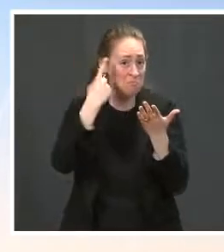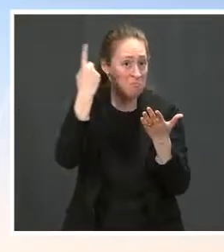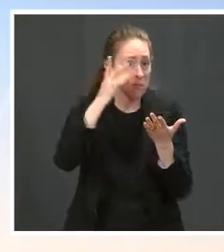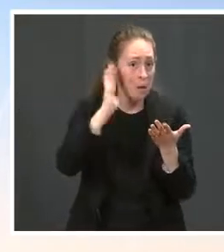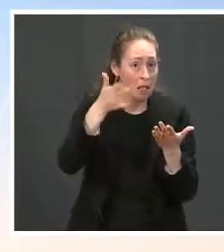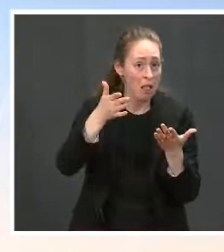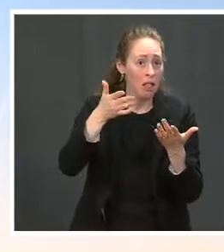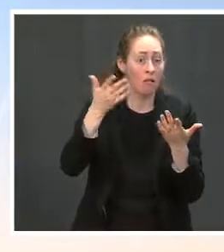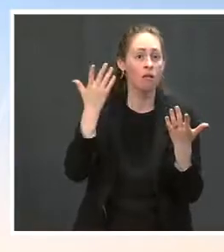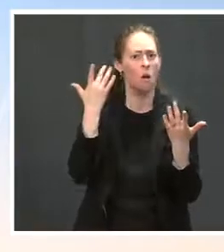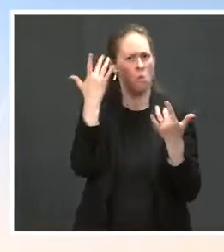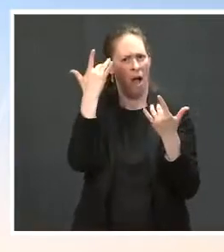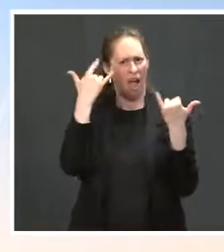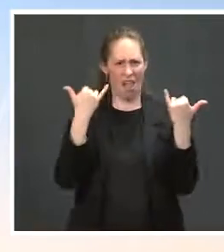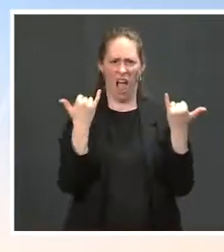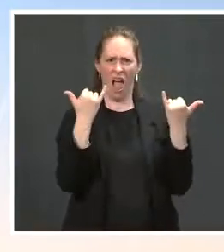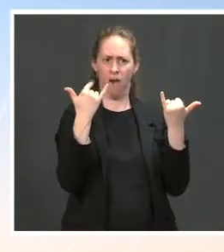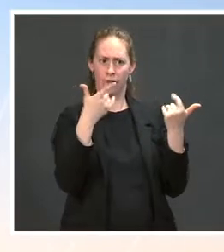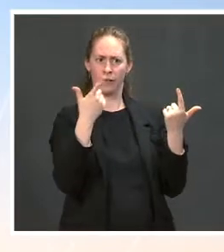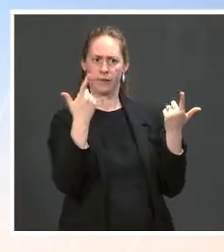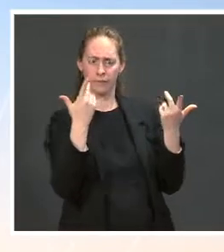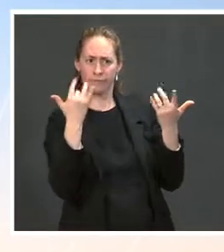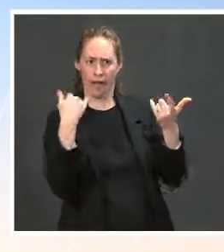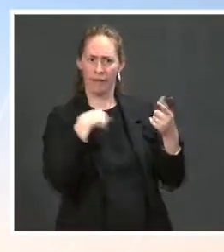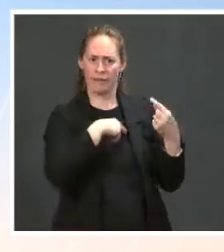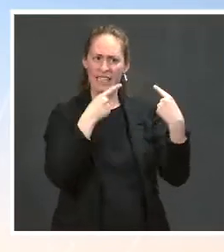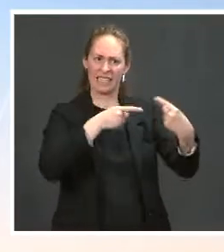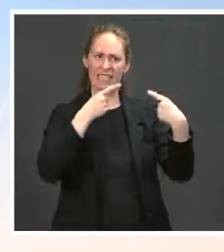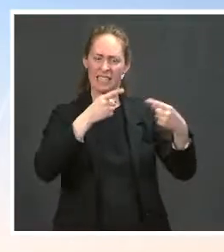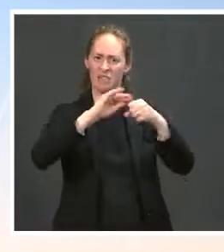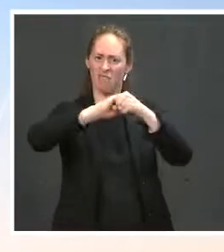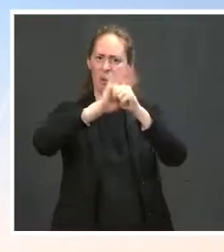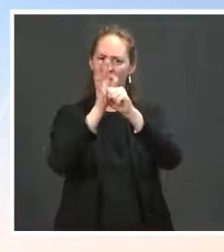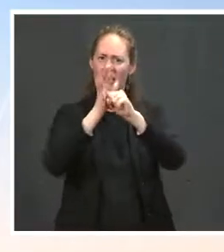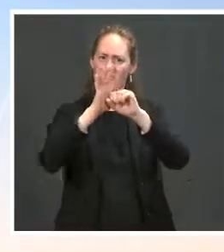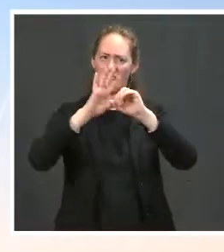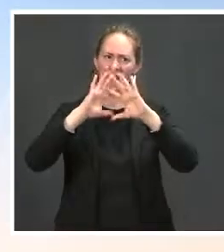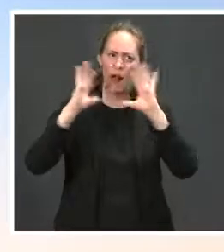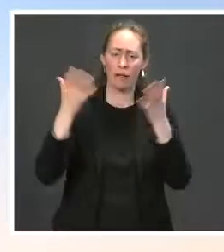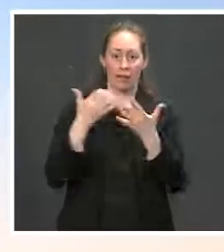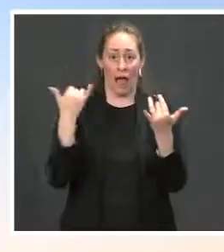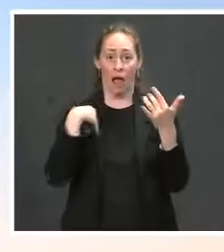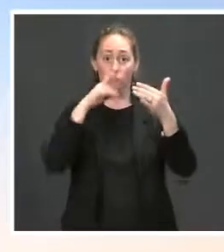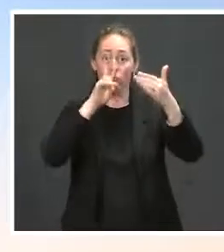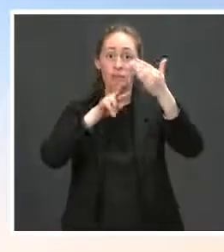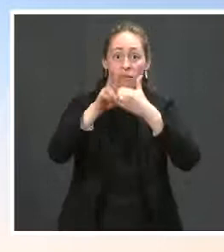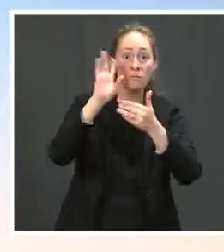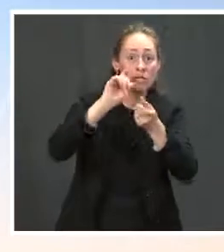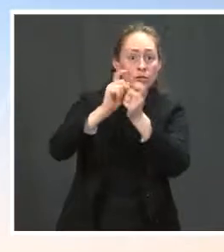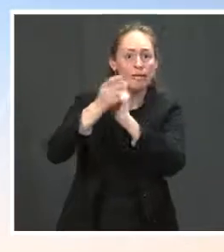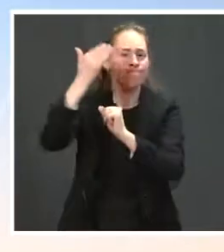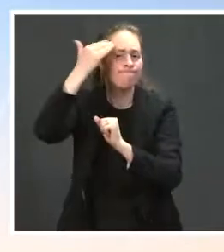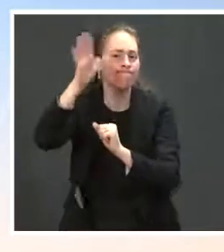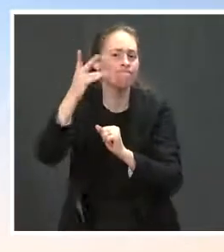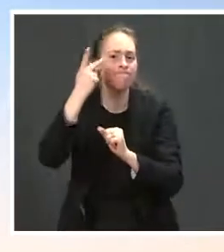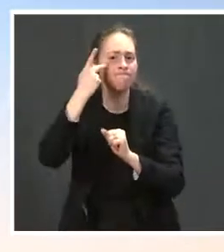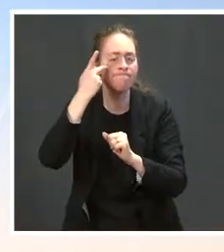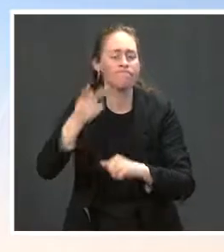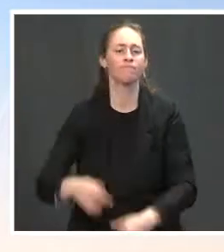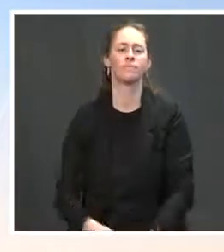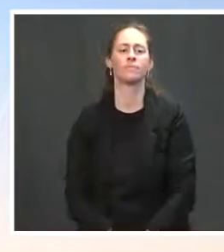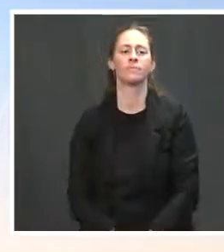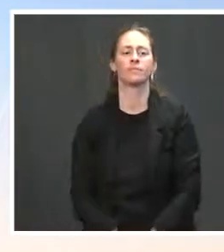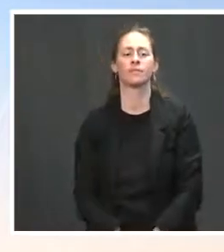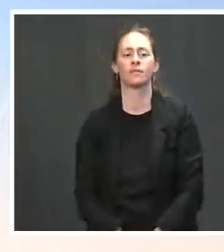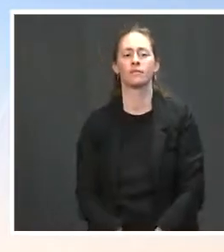pandemic. So I don't have any predictions of when that will change. Go ahead. Hi, Jen. Taylor Poplars with Spectrum News. Three